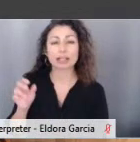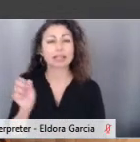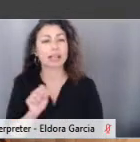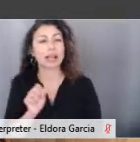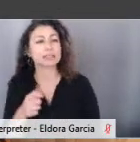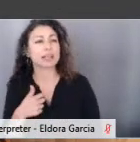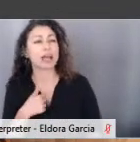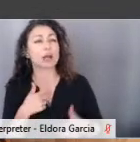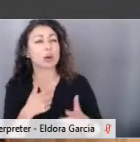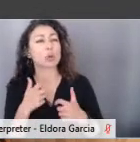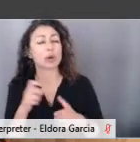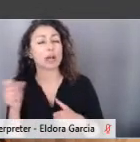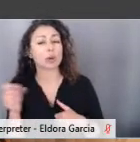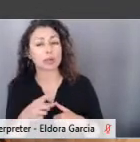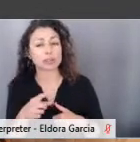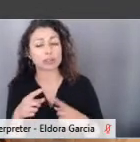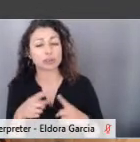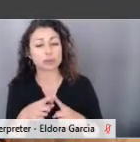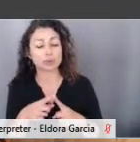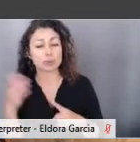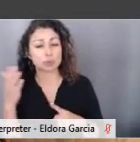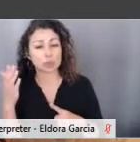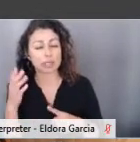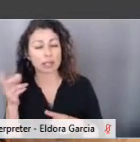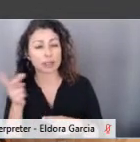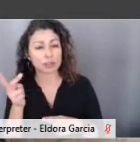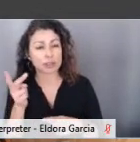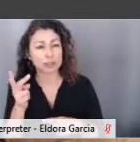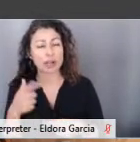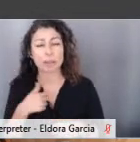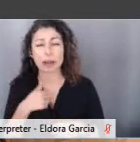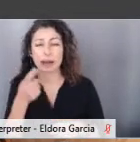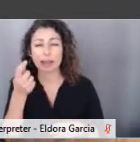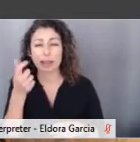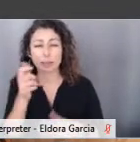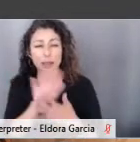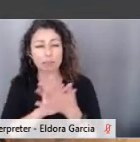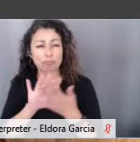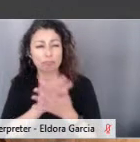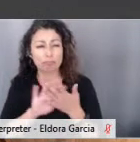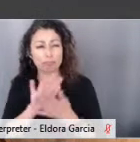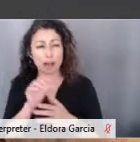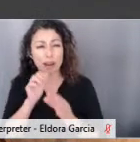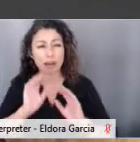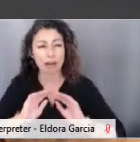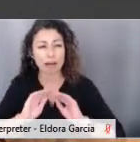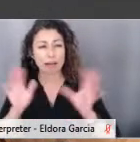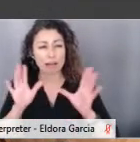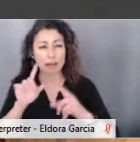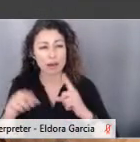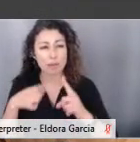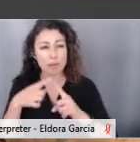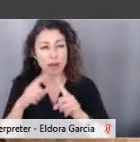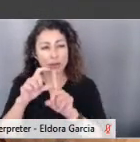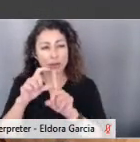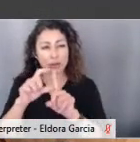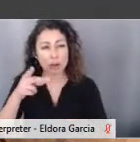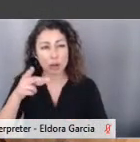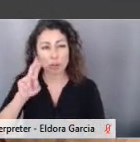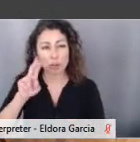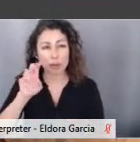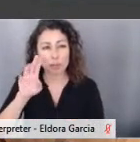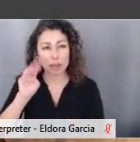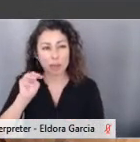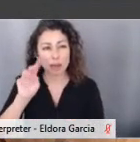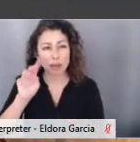quick question to the presenters. I'm a little unclear about the term premium